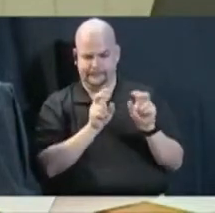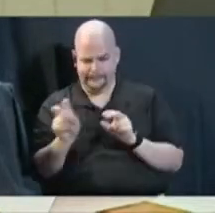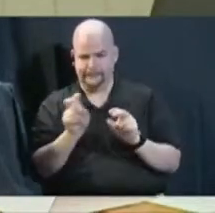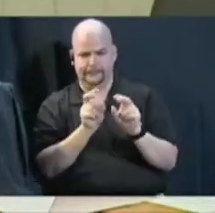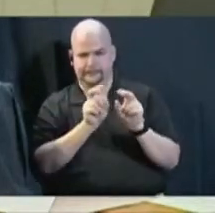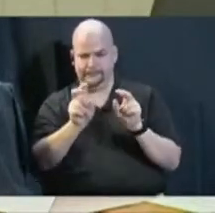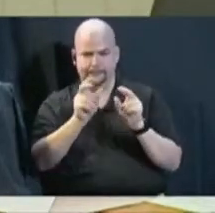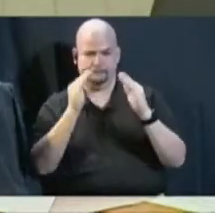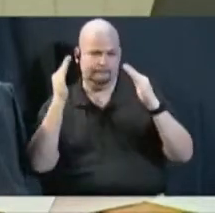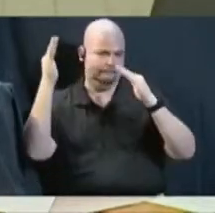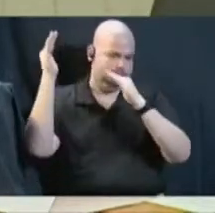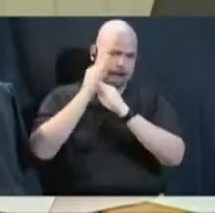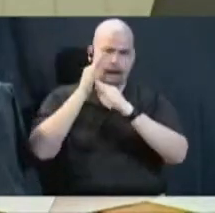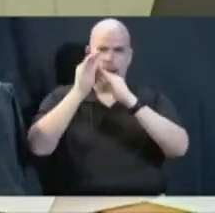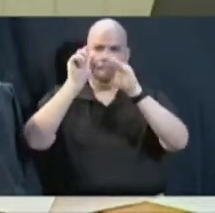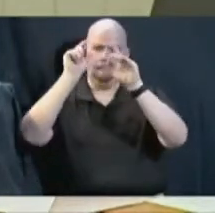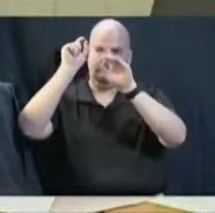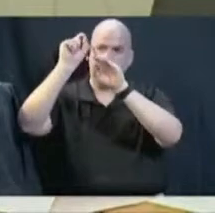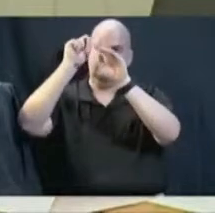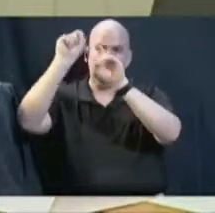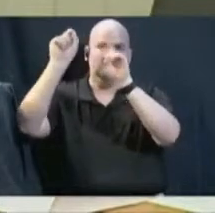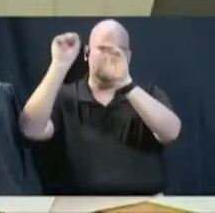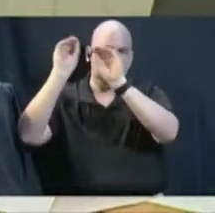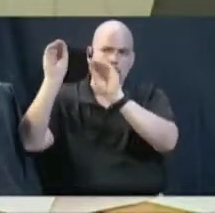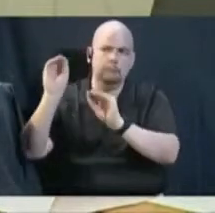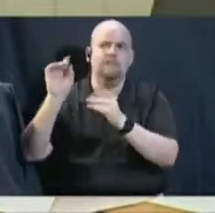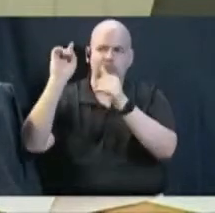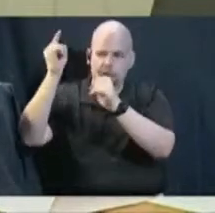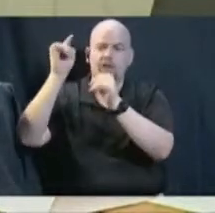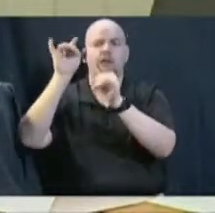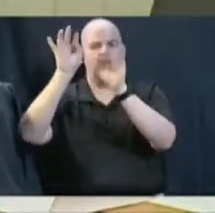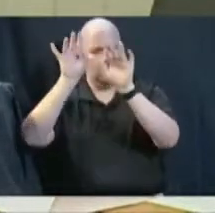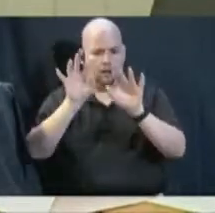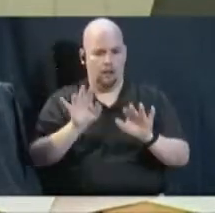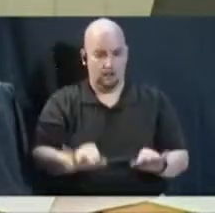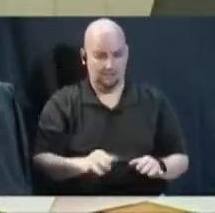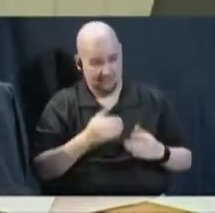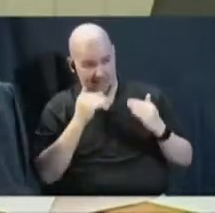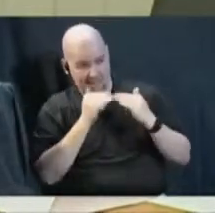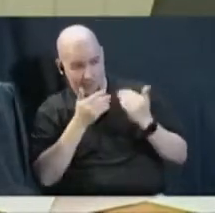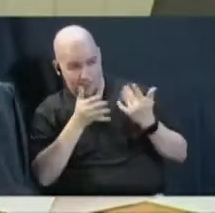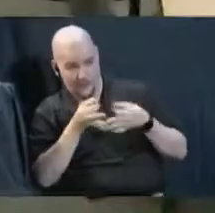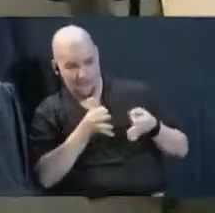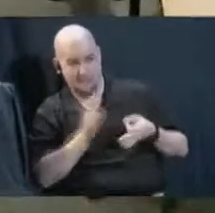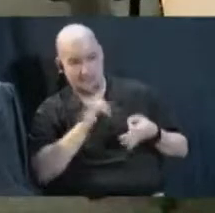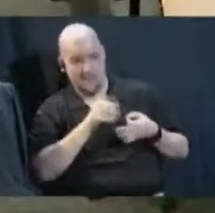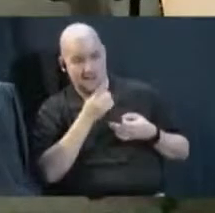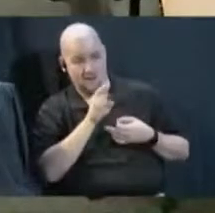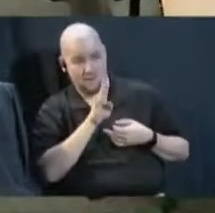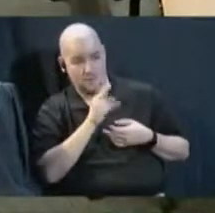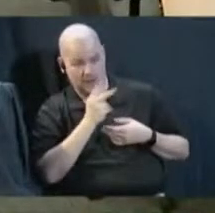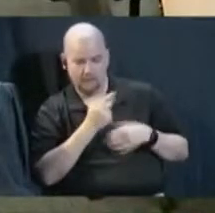who are at the highest risk. Dr. Buchanan, is that a fair way to That is summarize correct.